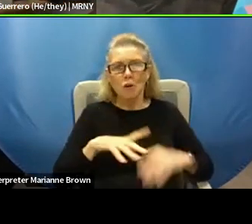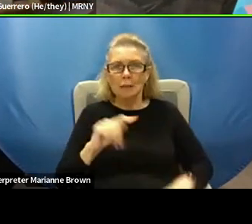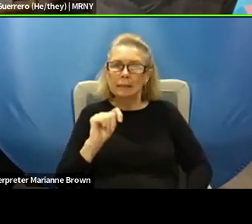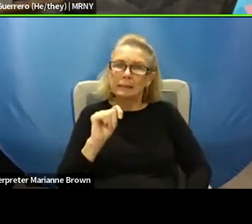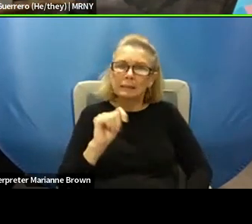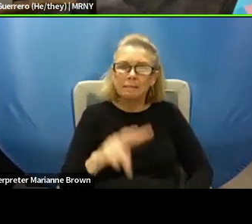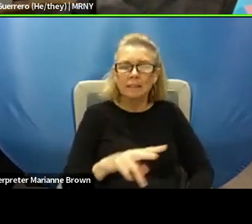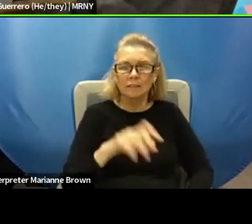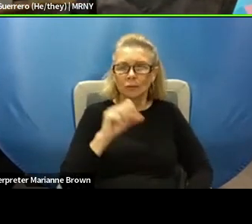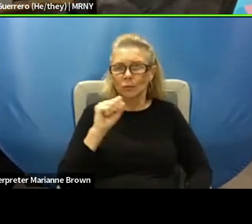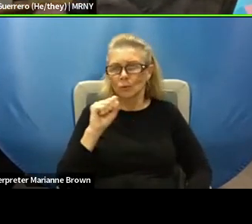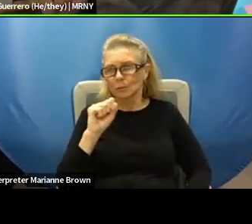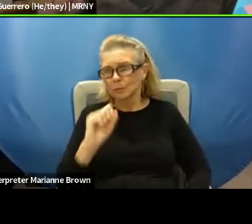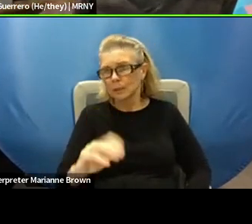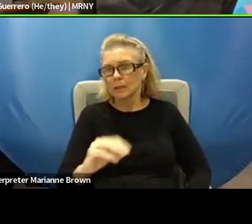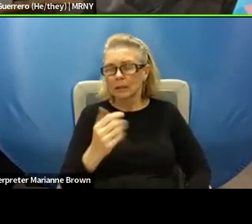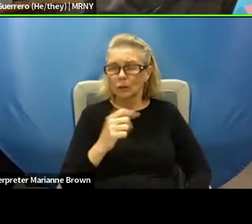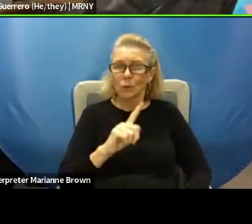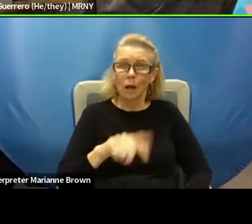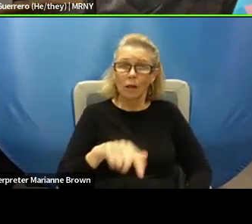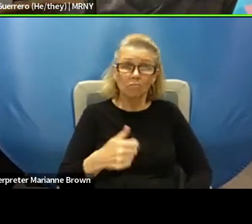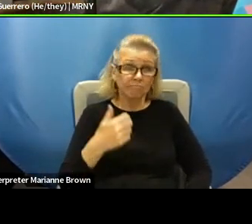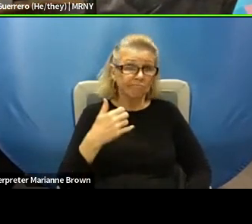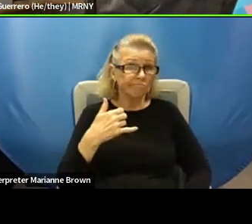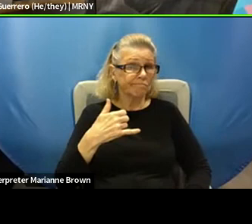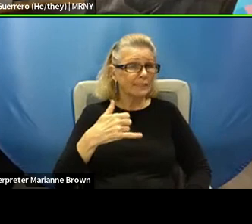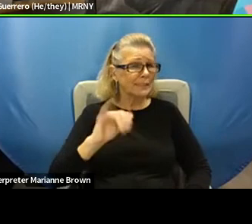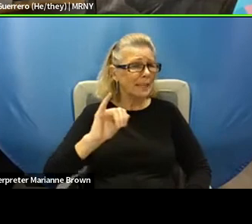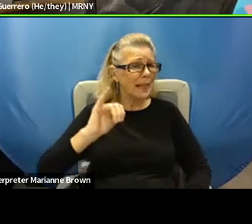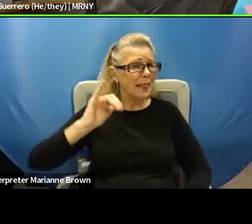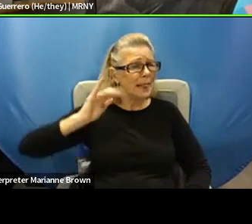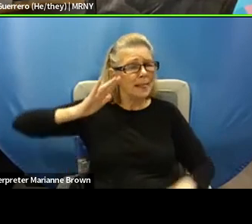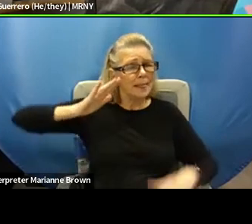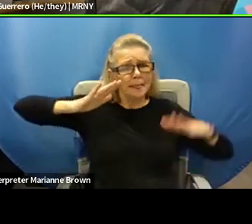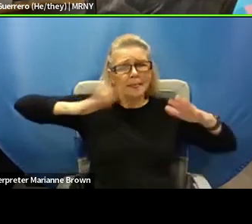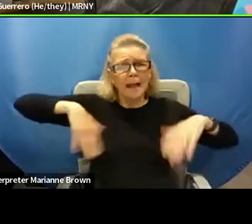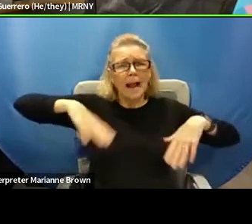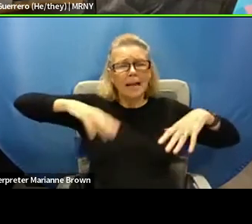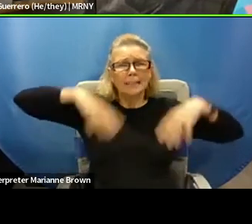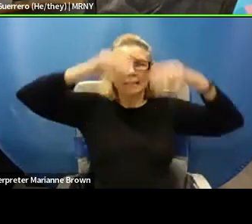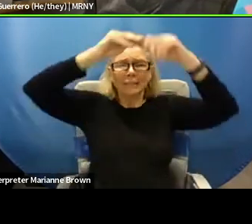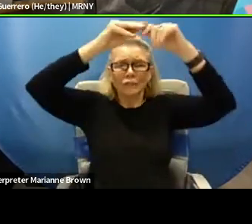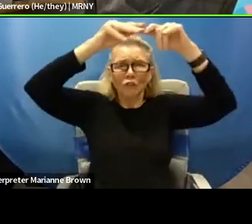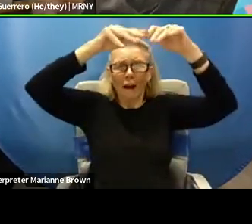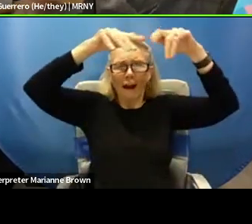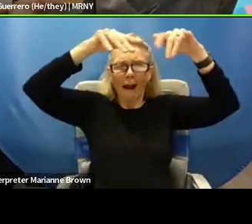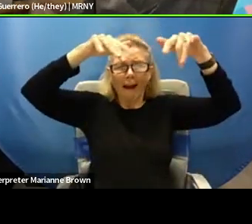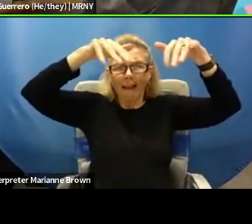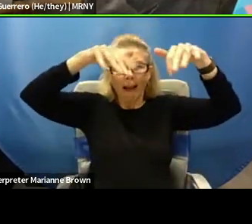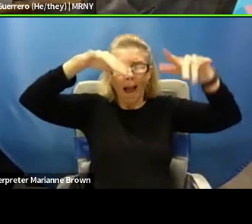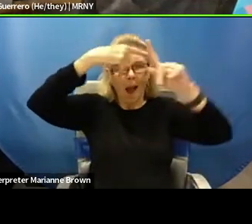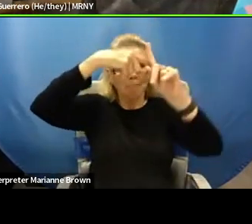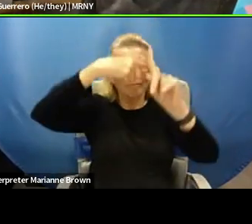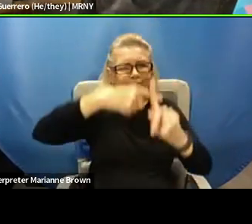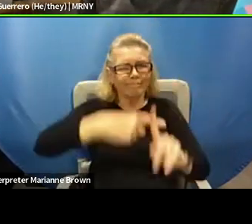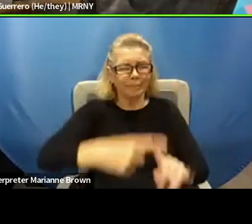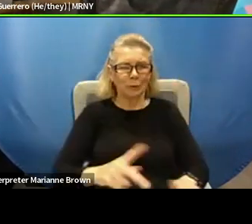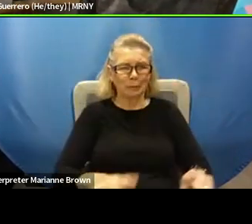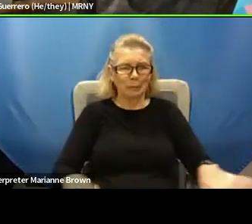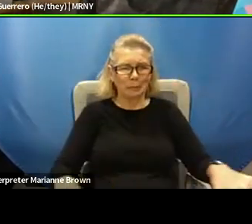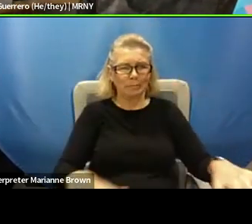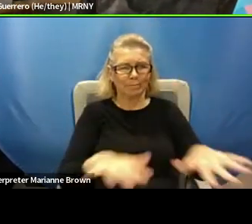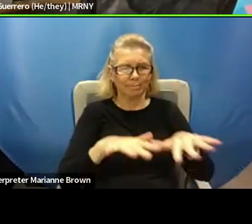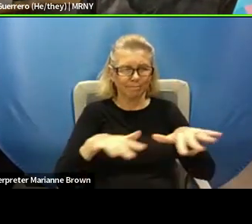or anywhere else, it still hasn't translated. It still hasn't. I got my top